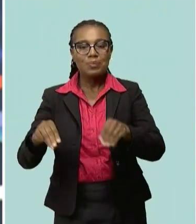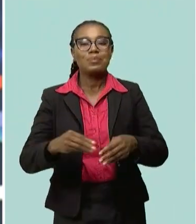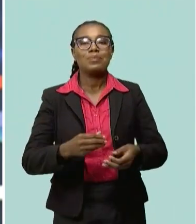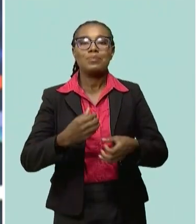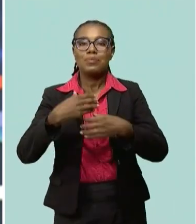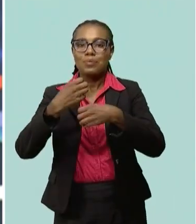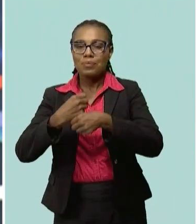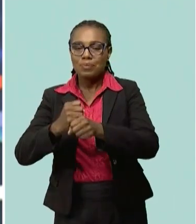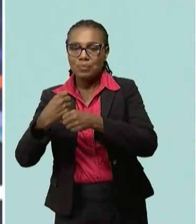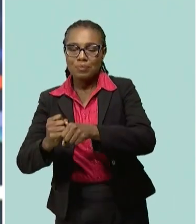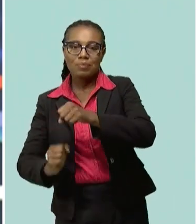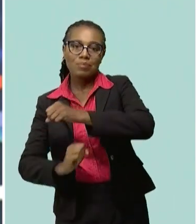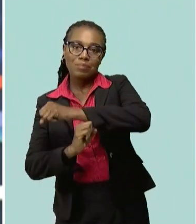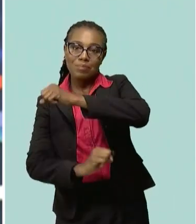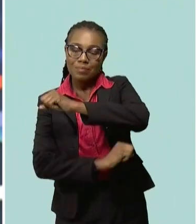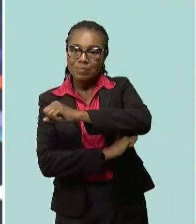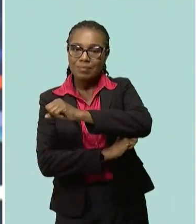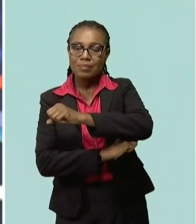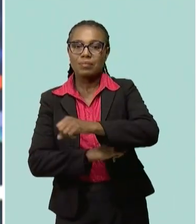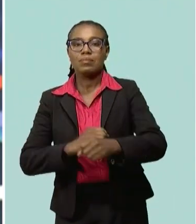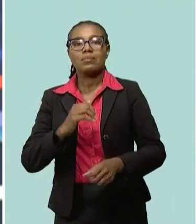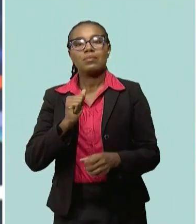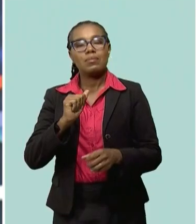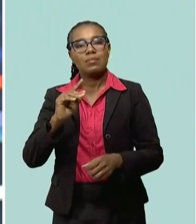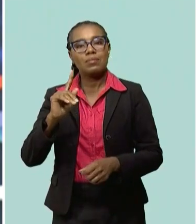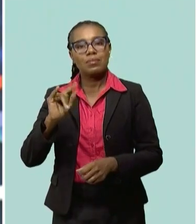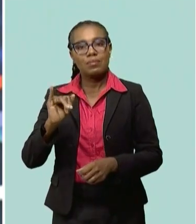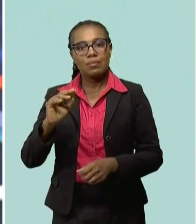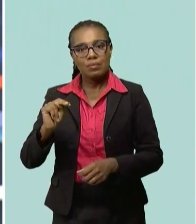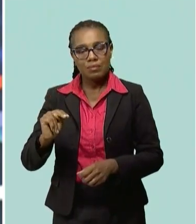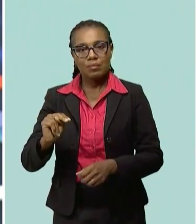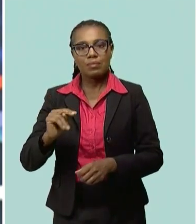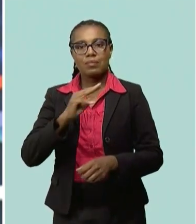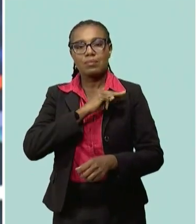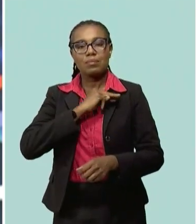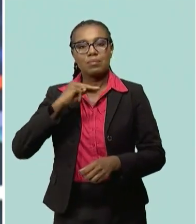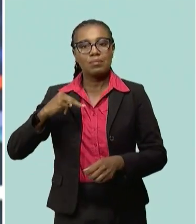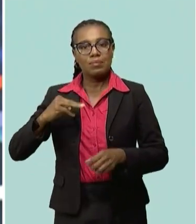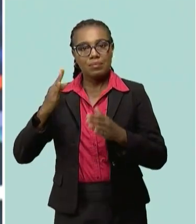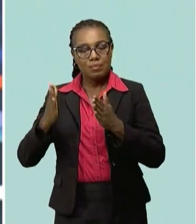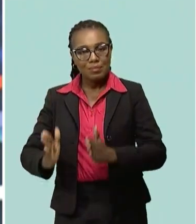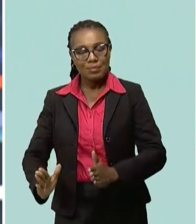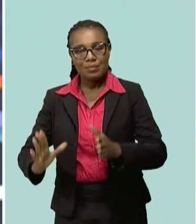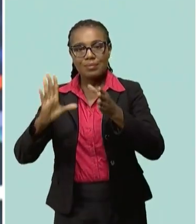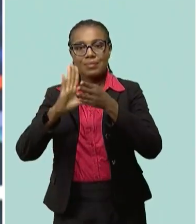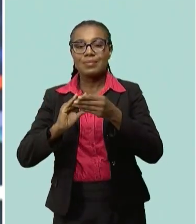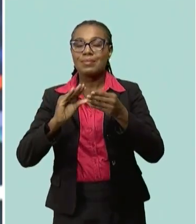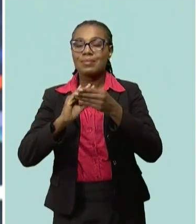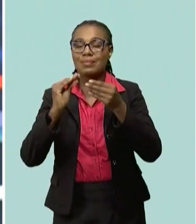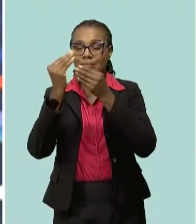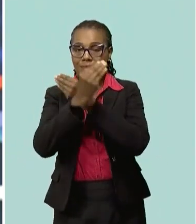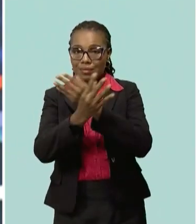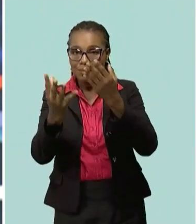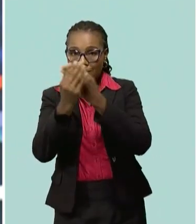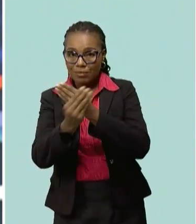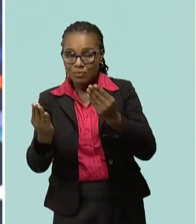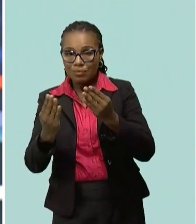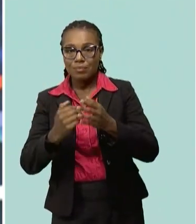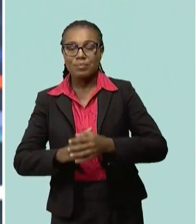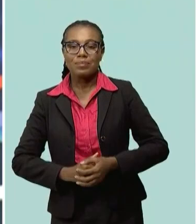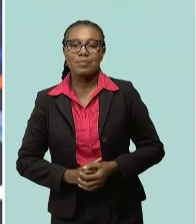Prime Minister and Minister of Transport Works and Water Resources, Santia Bradshaw, made the disclosure at a post-cabinet press